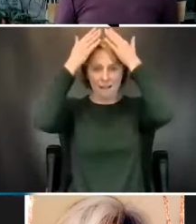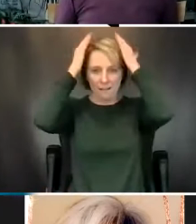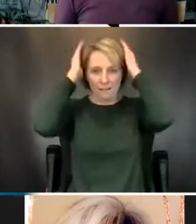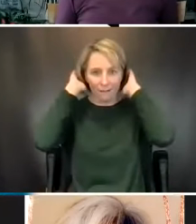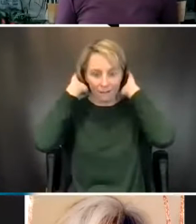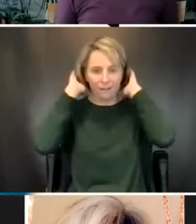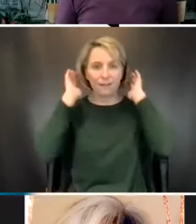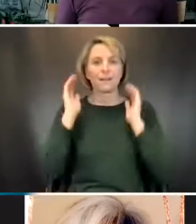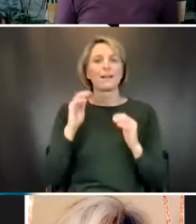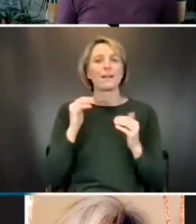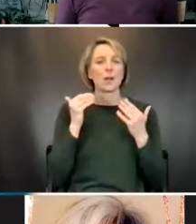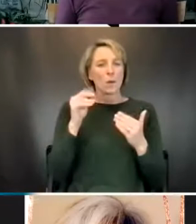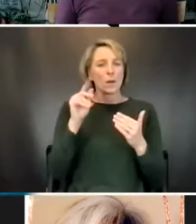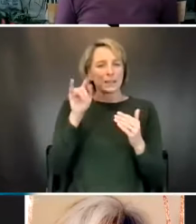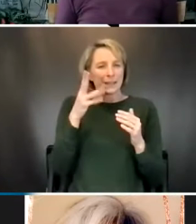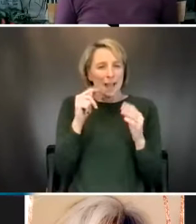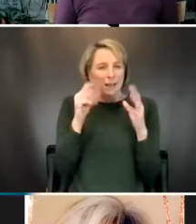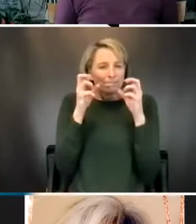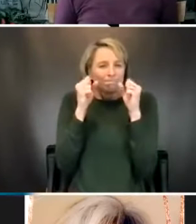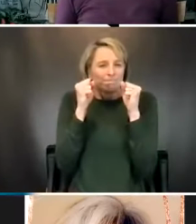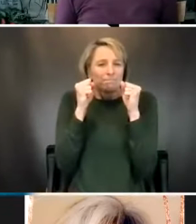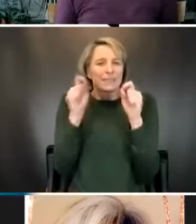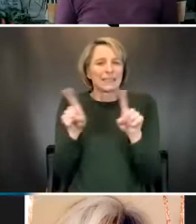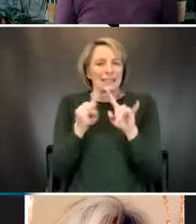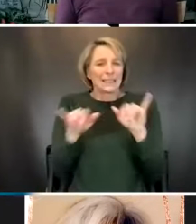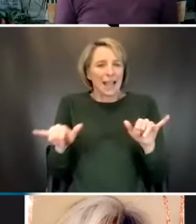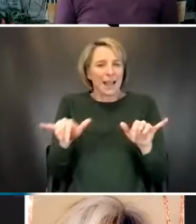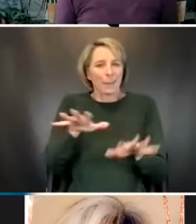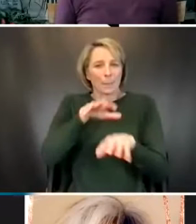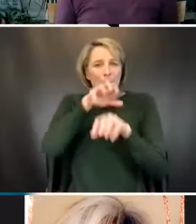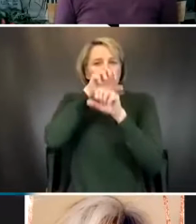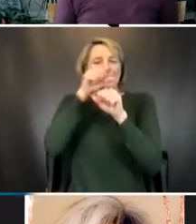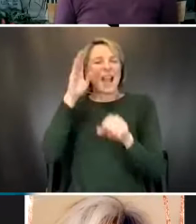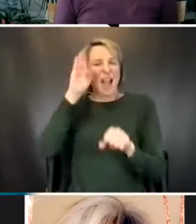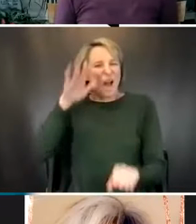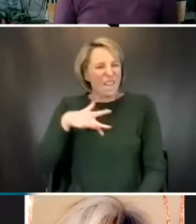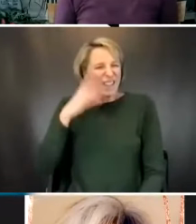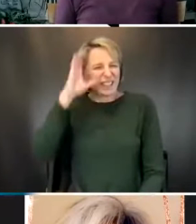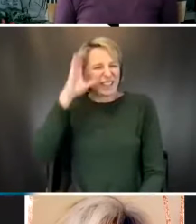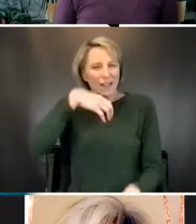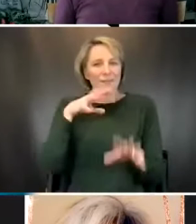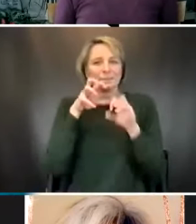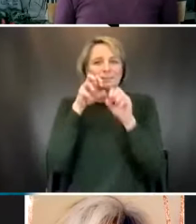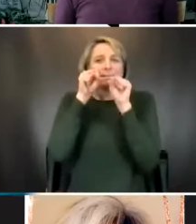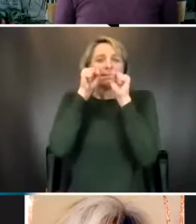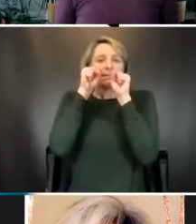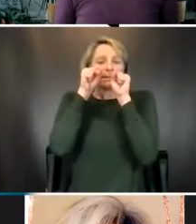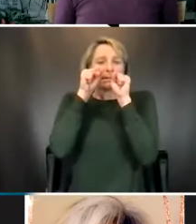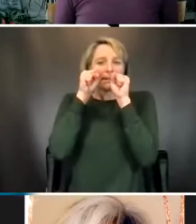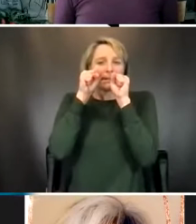to just tighten that up. I know it feels weird, but go ahead, inhale and scrunch up your face.